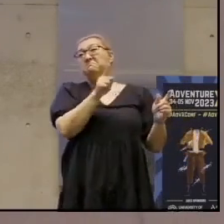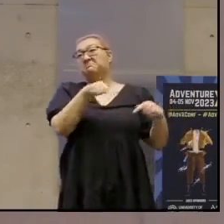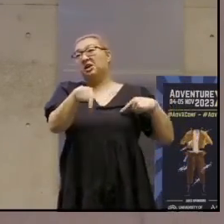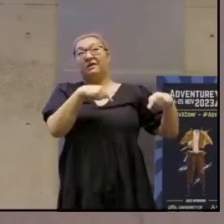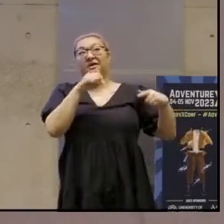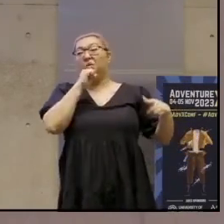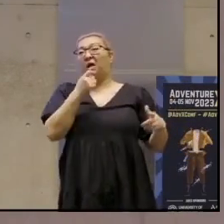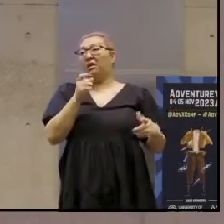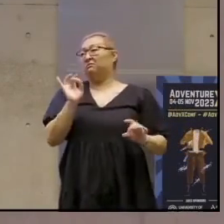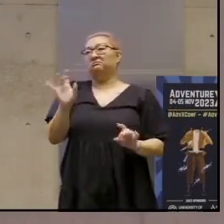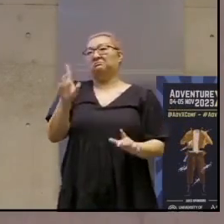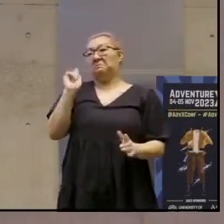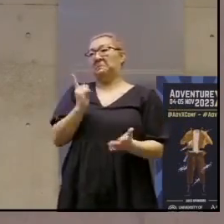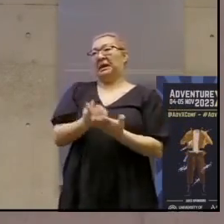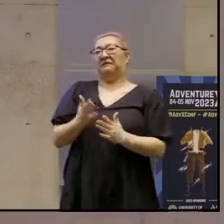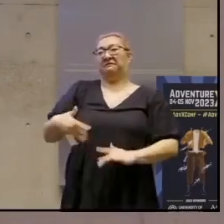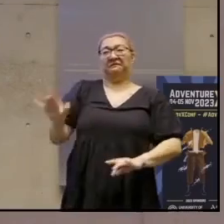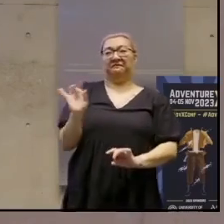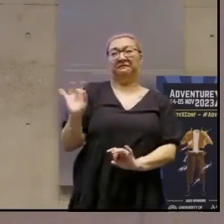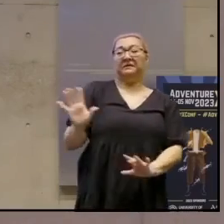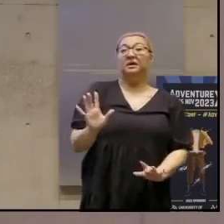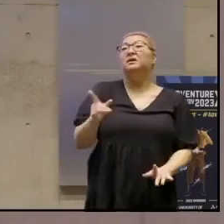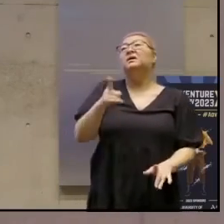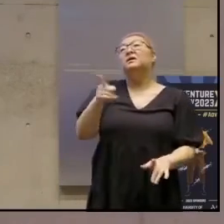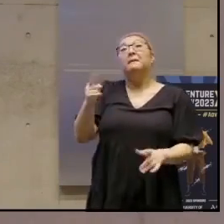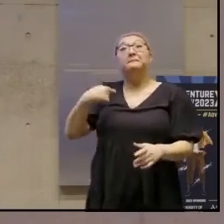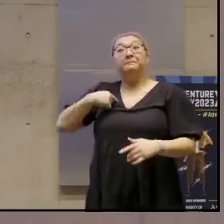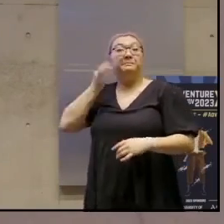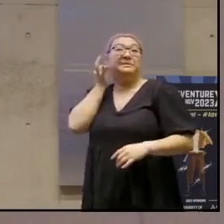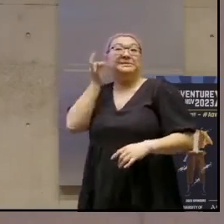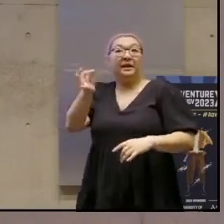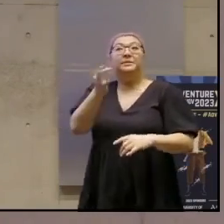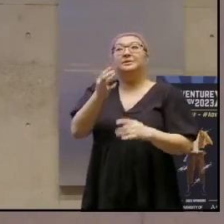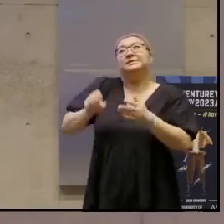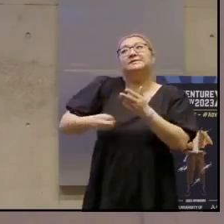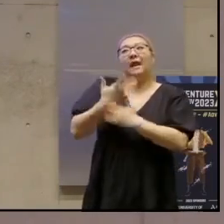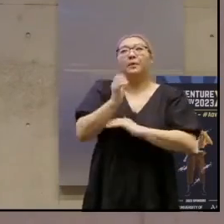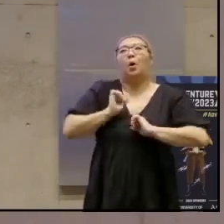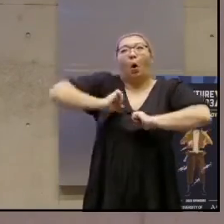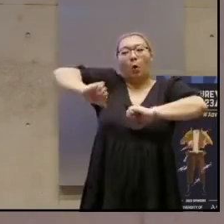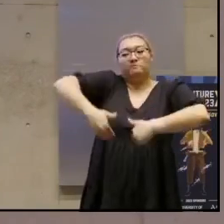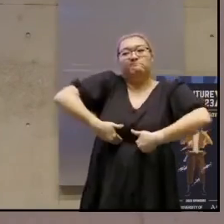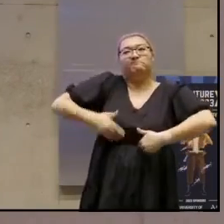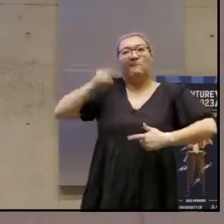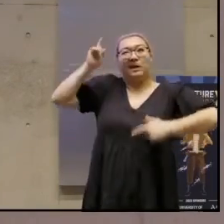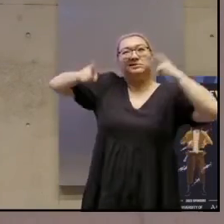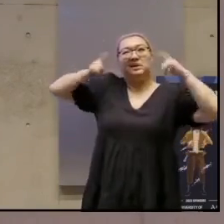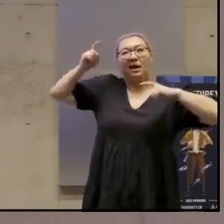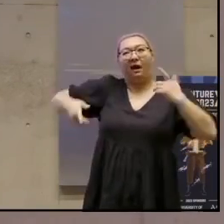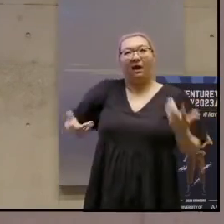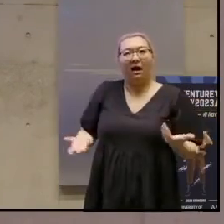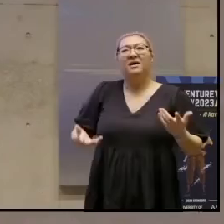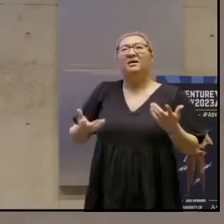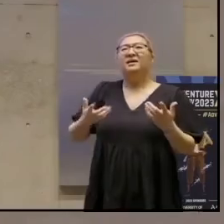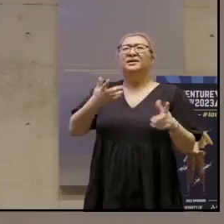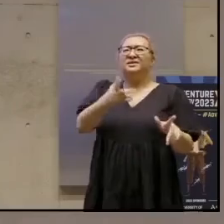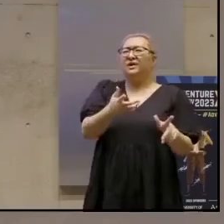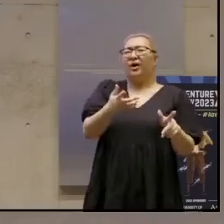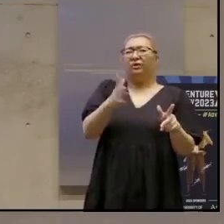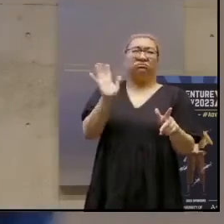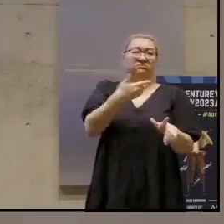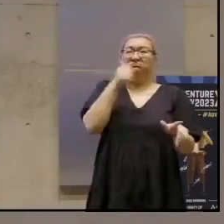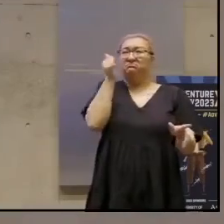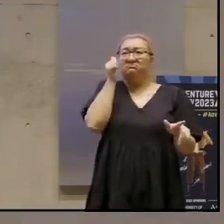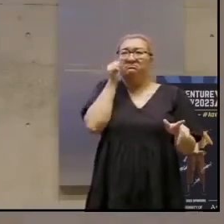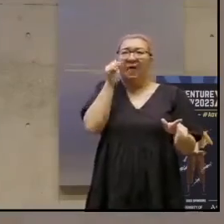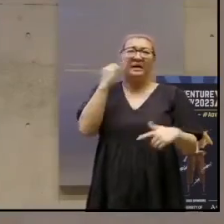show them a couple of slides from this or develop a few of your own to give them examples and blow their mind when you say Psycho isn't a fucking 3-act structure. Okay, and just